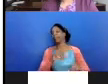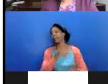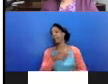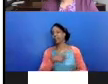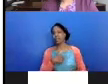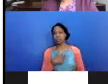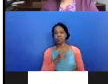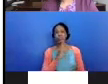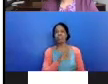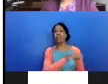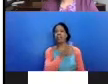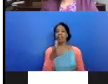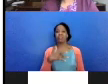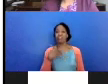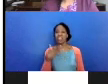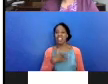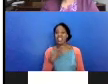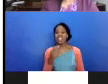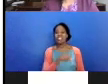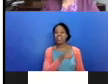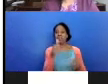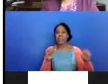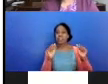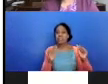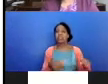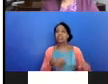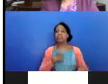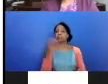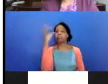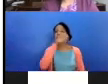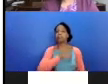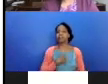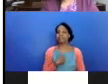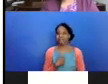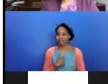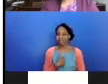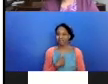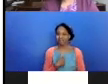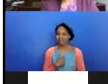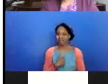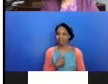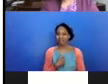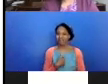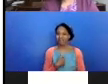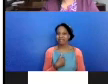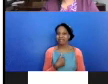thinking that restorative justice was even a possibility. Um,